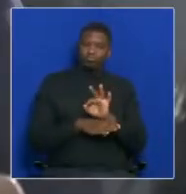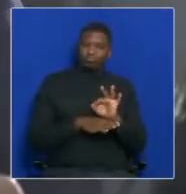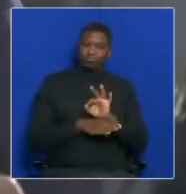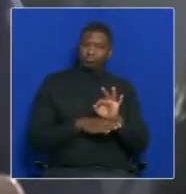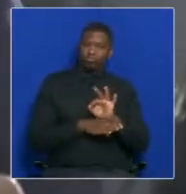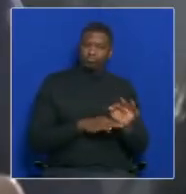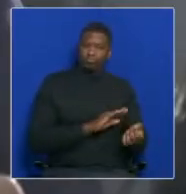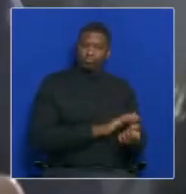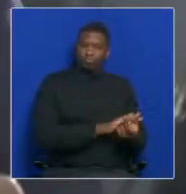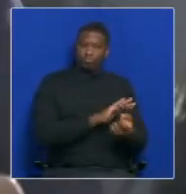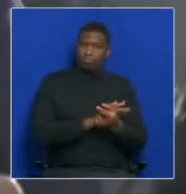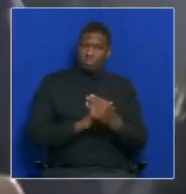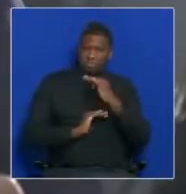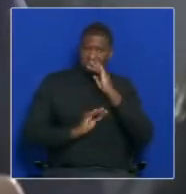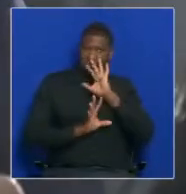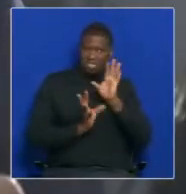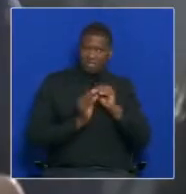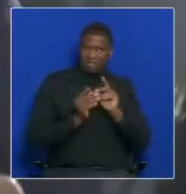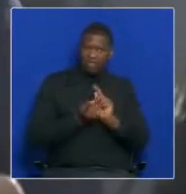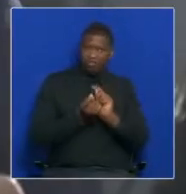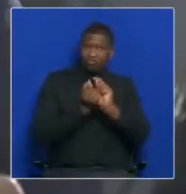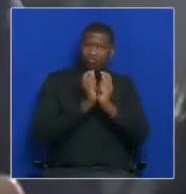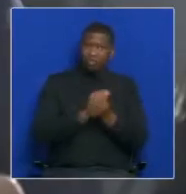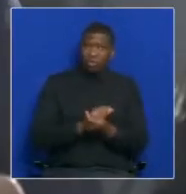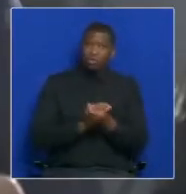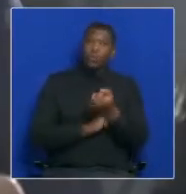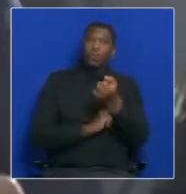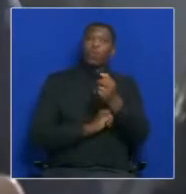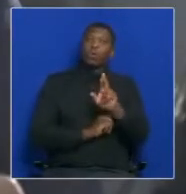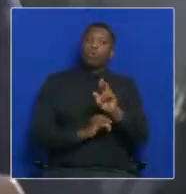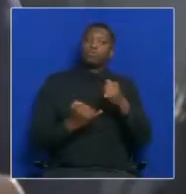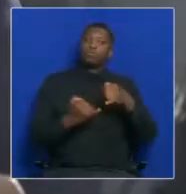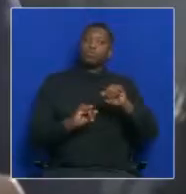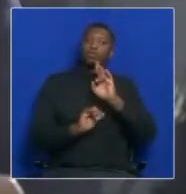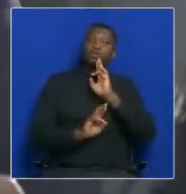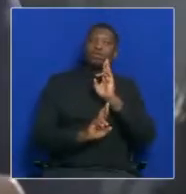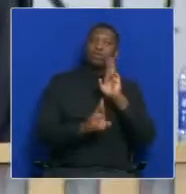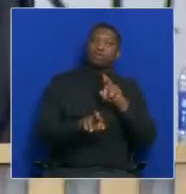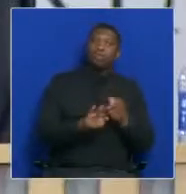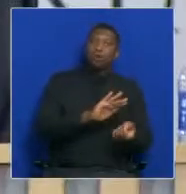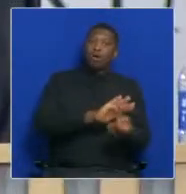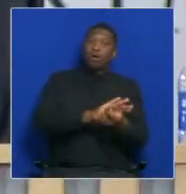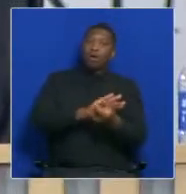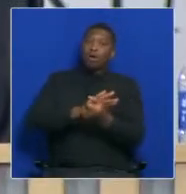or is there any reporting anymore that's done to you?